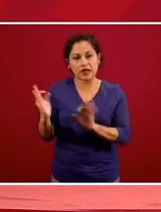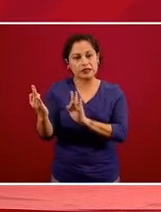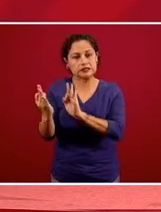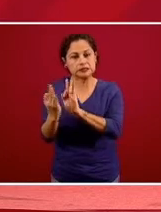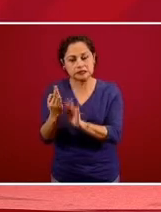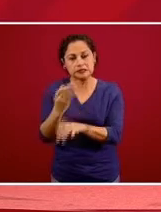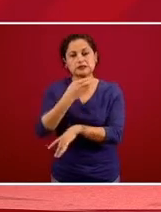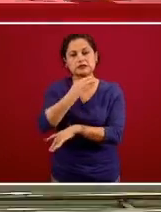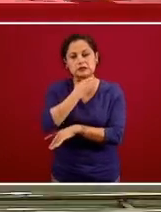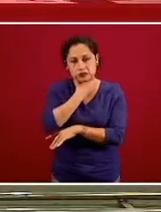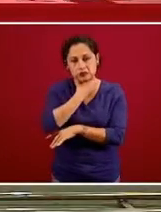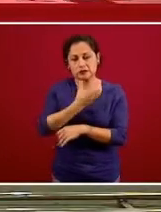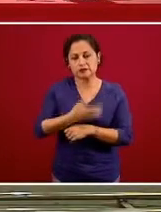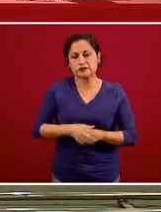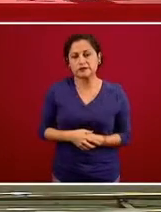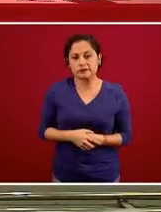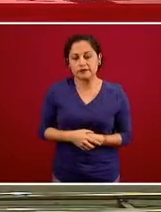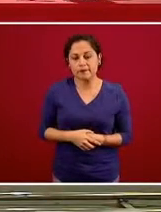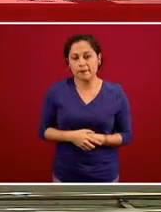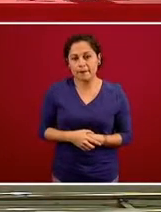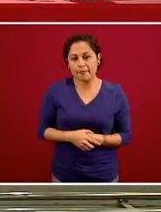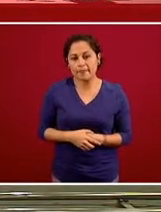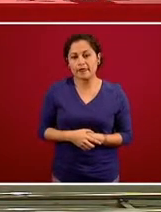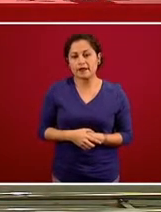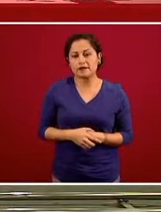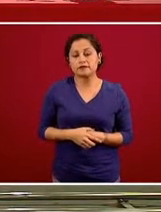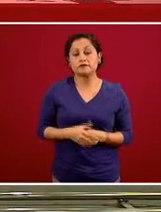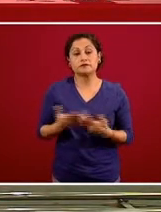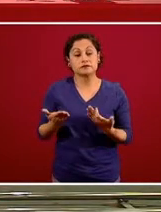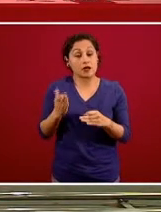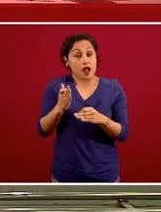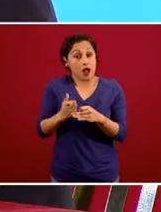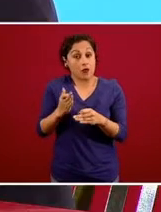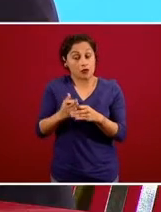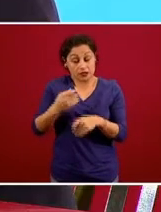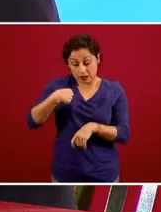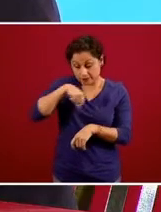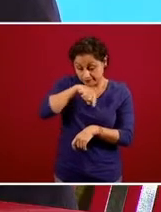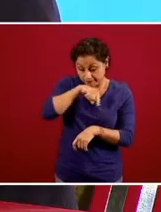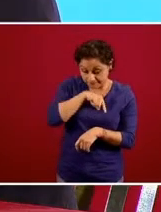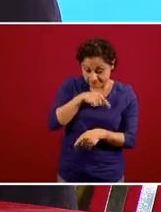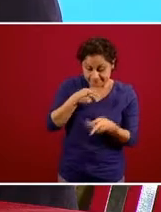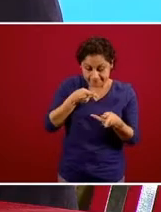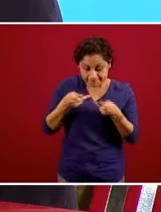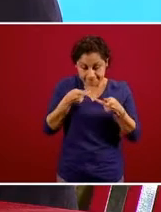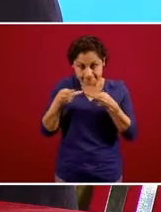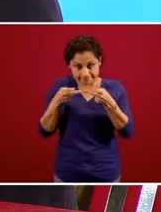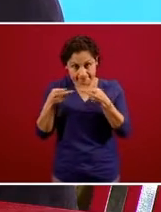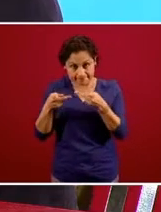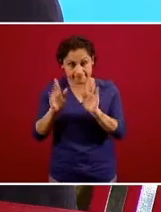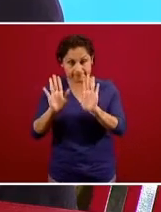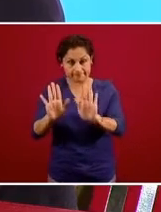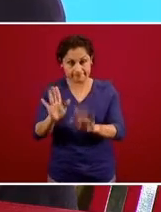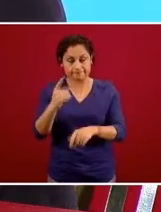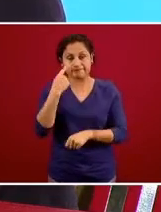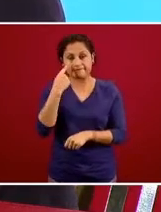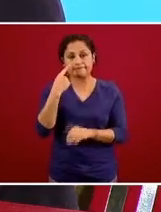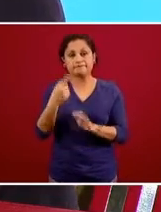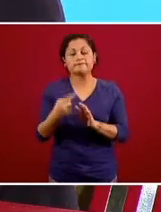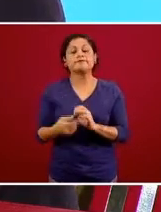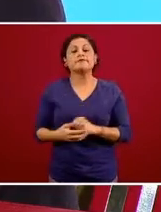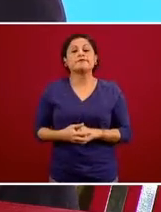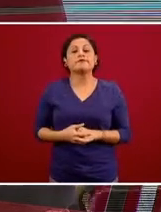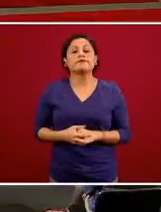the metropolitan area of the Valley of Mexico. There's some areas that have